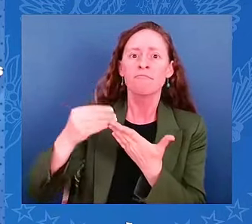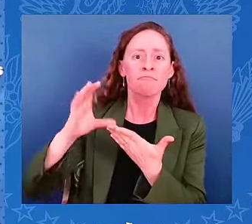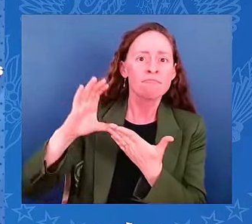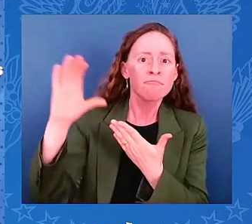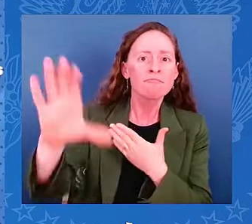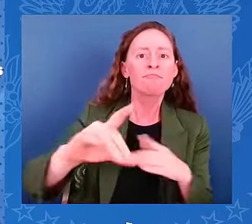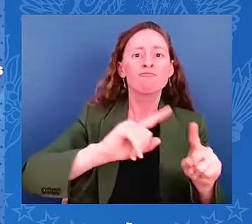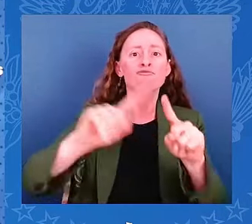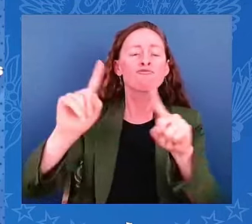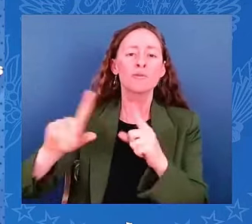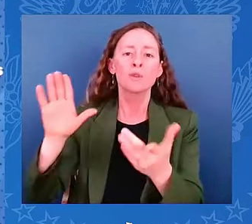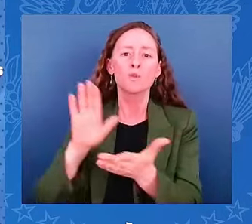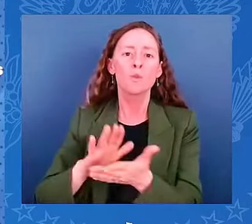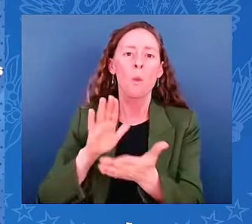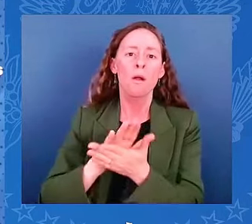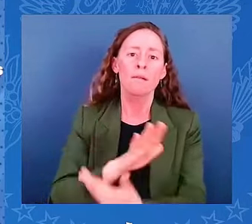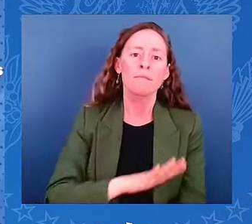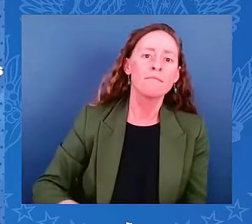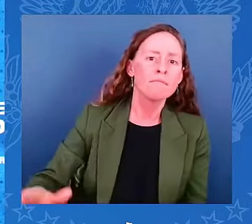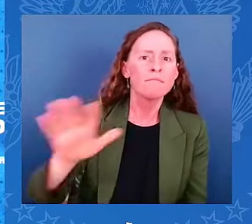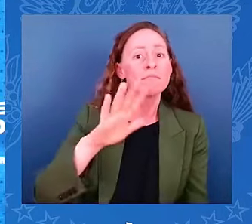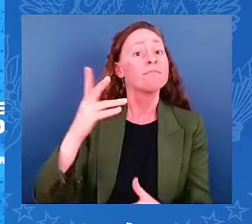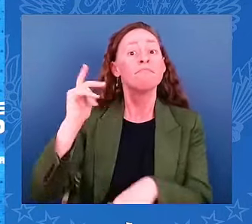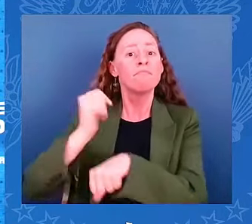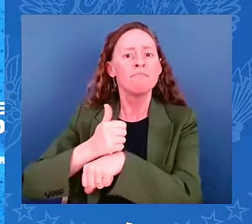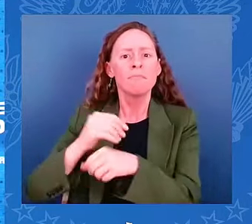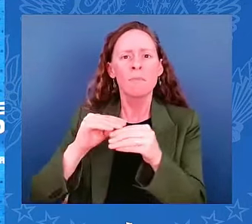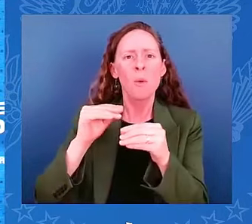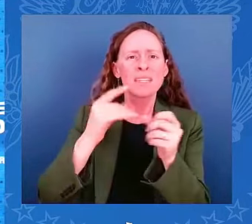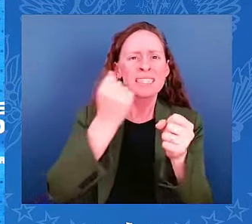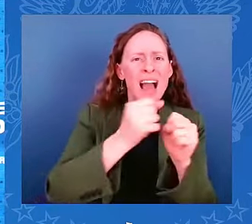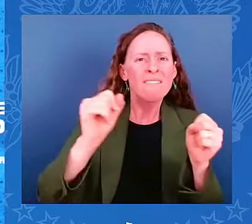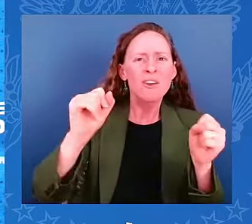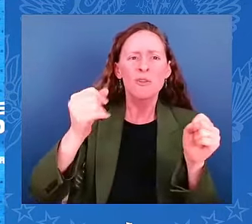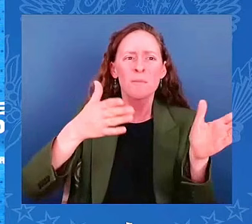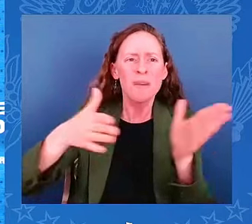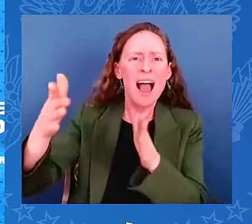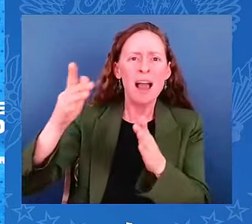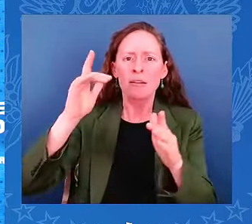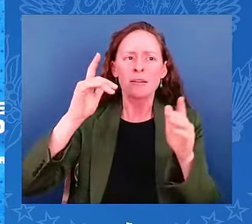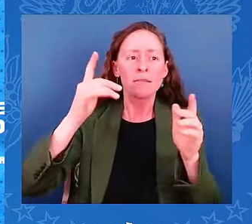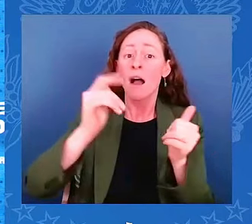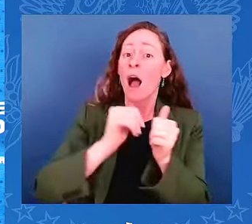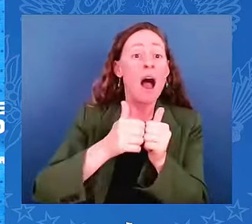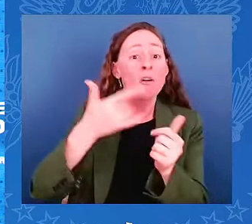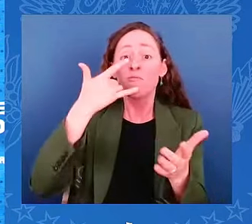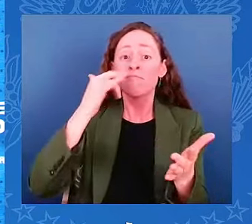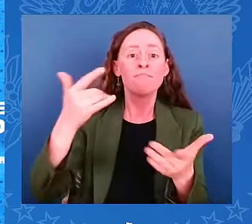safety plans, installing security equipment, hiring mental health professionals and school resource officers.